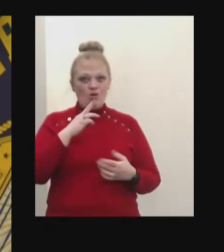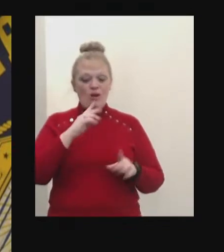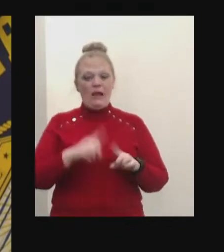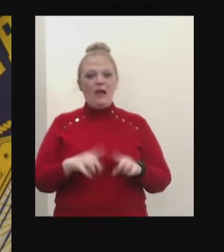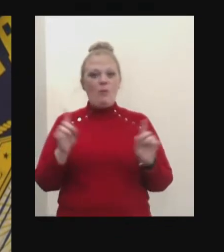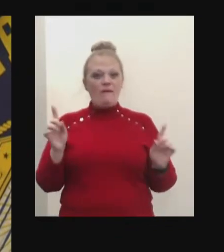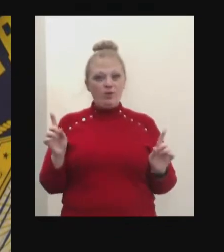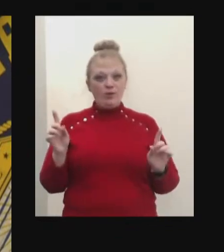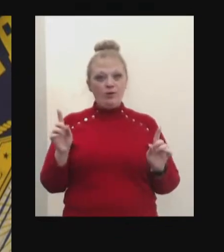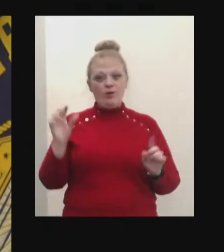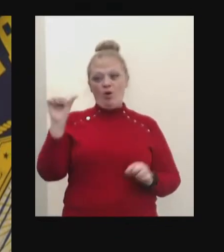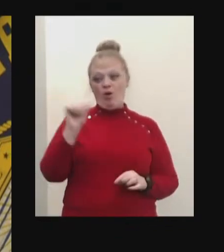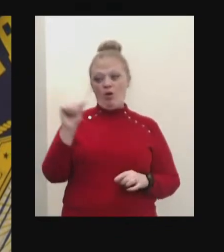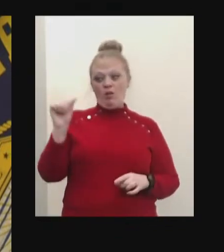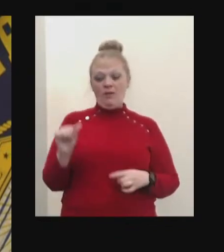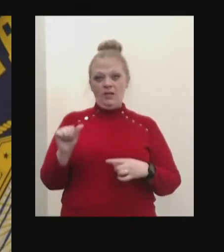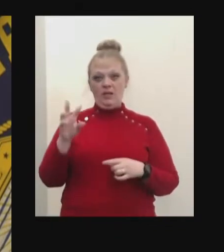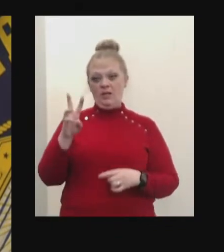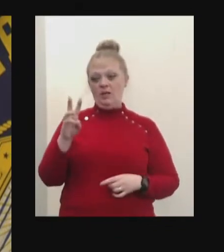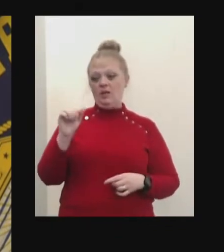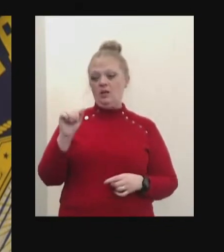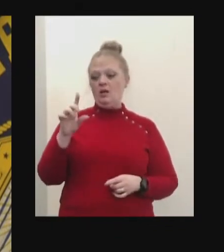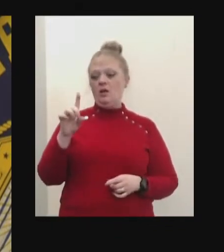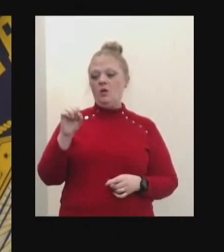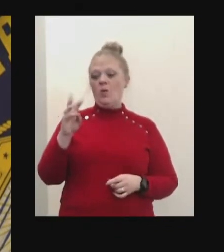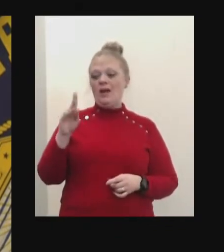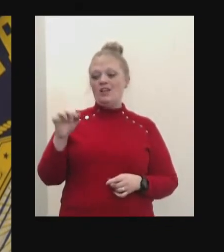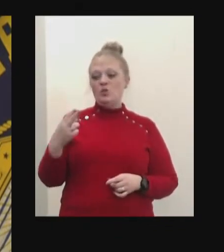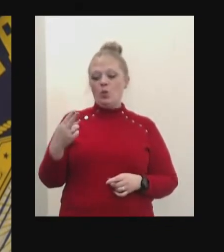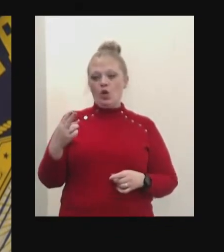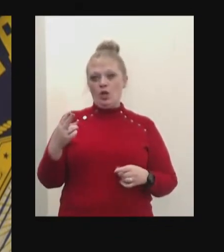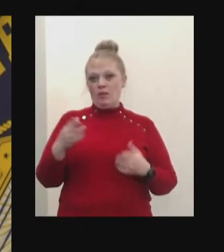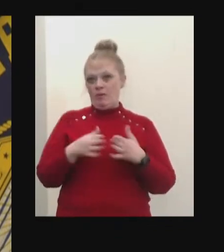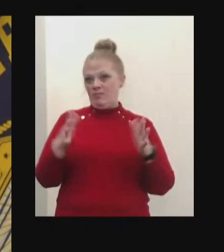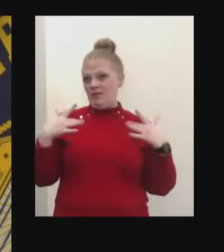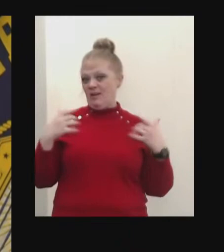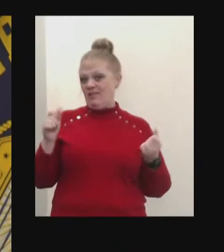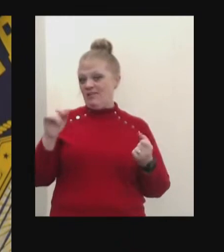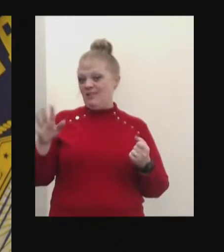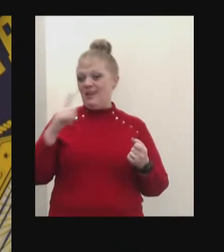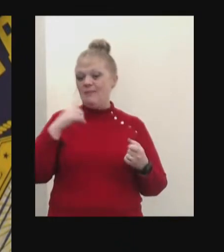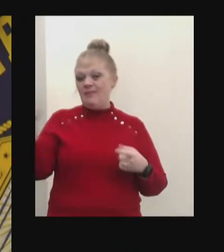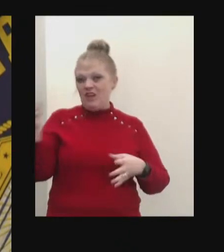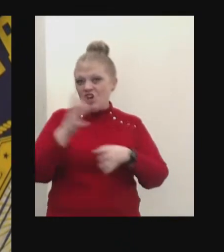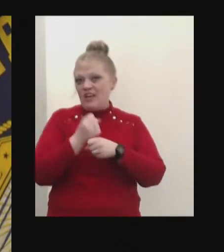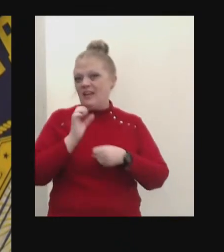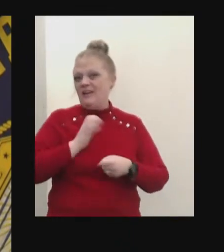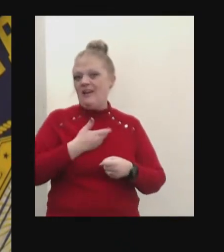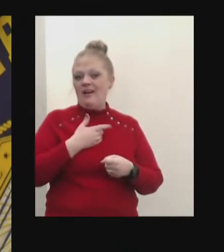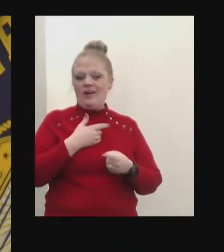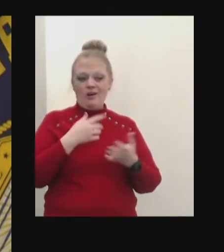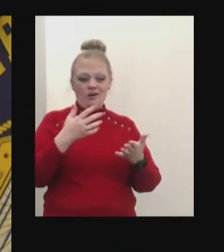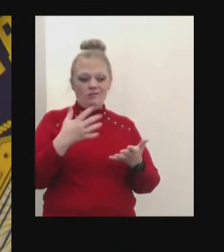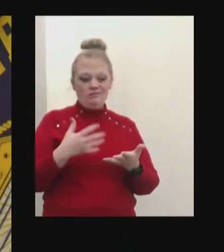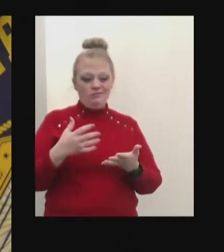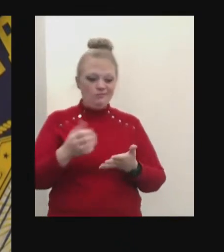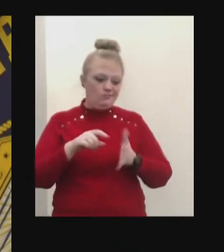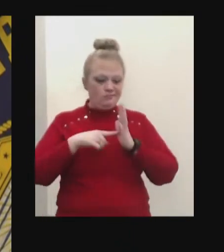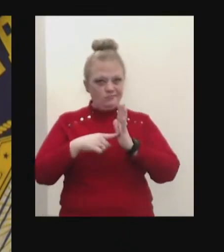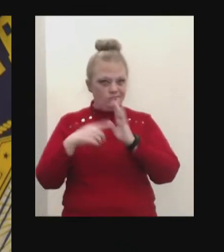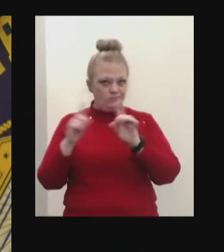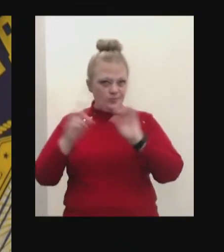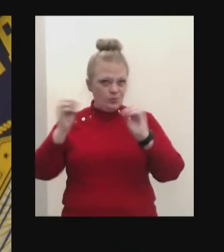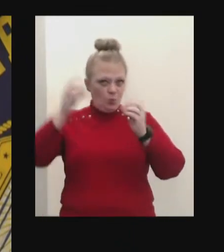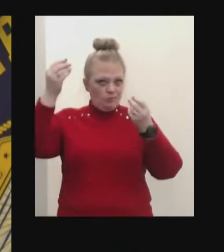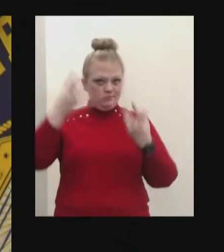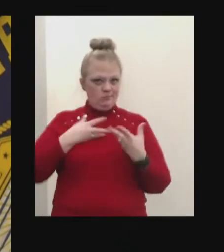in Albany, the Wadsworth Public Health Laboratory is receiving our specimens and looking for it, but has not reported to us any